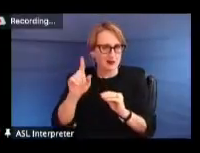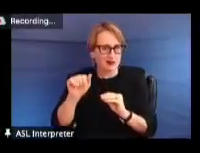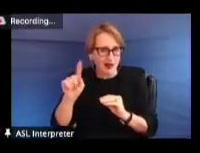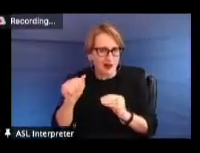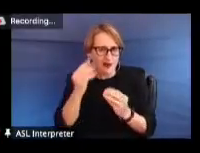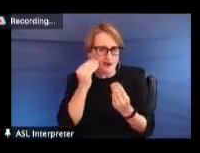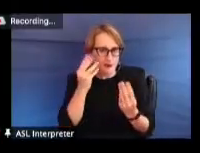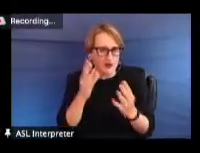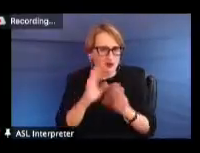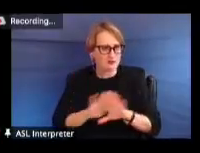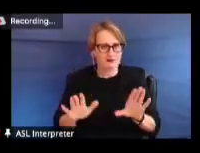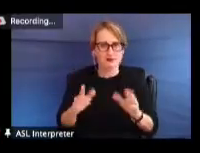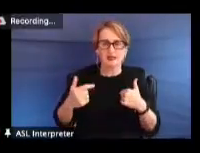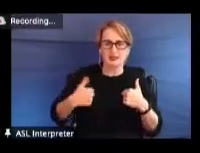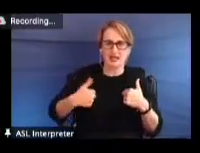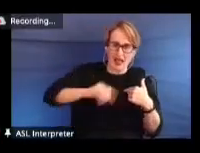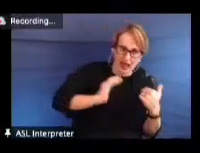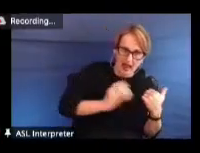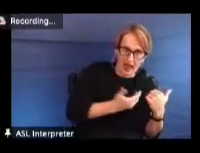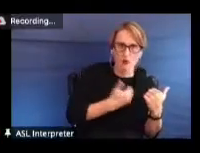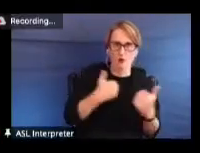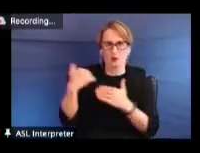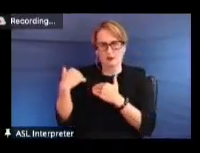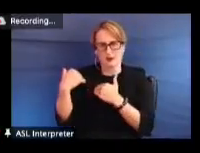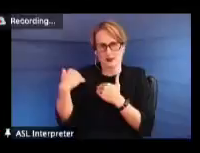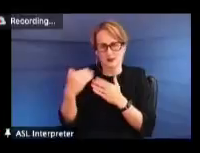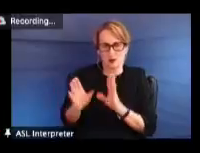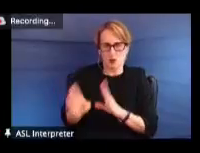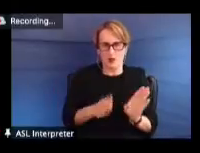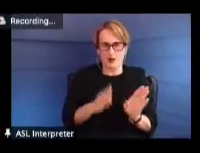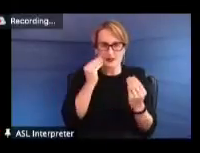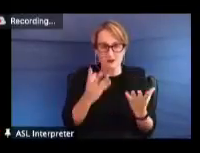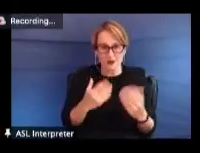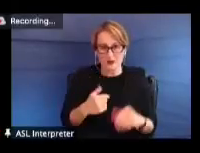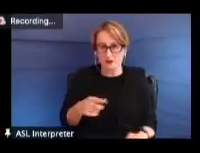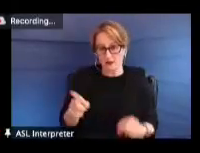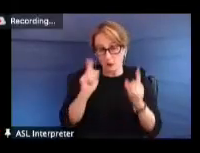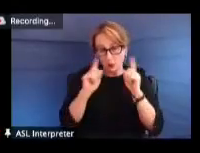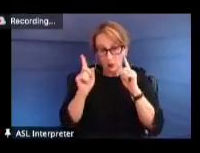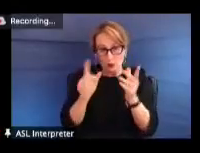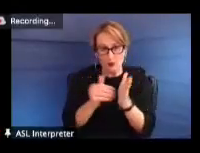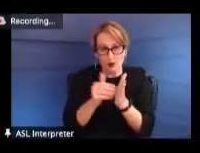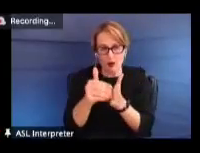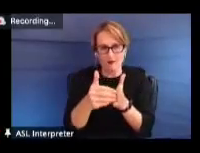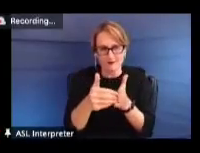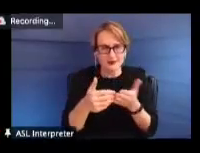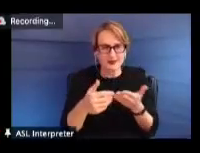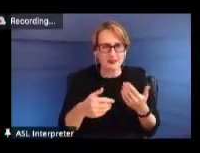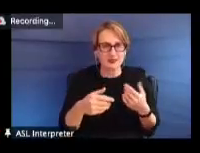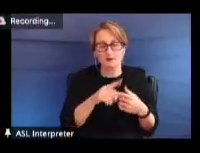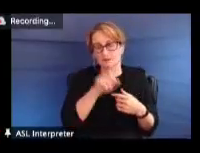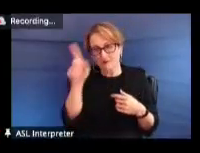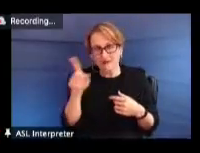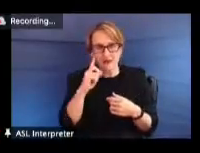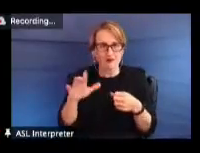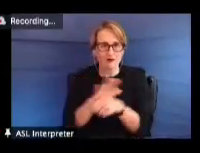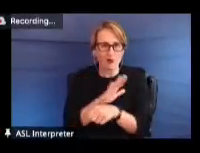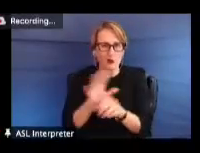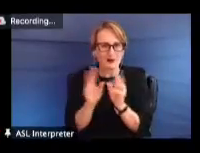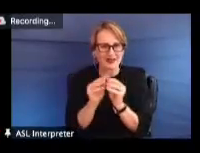responsibility as commissioners to have that data organized. So as you've heard many times over in our full meetings,